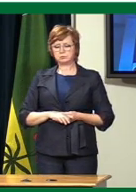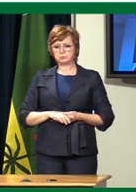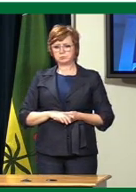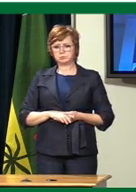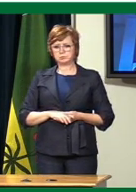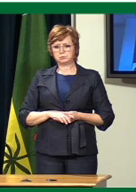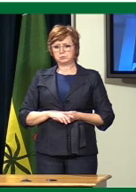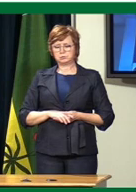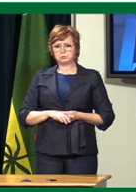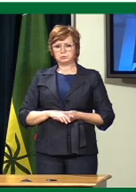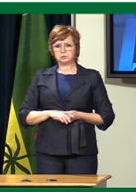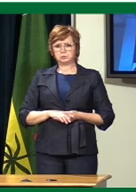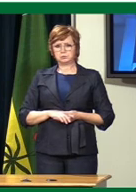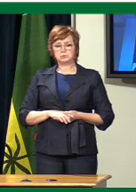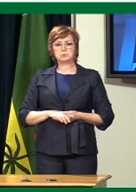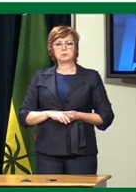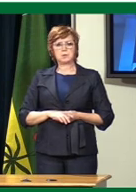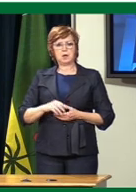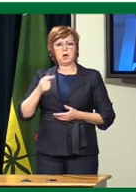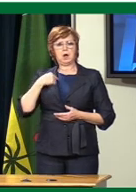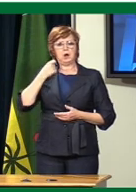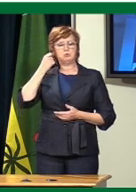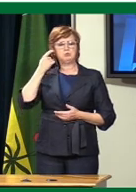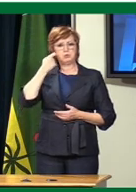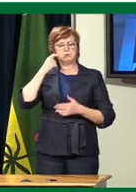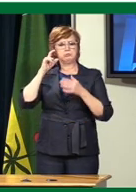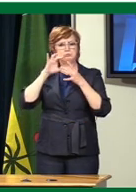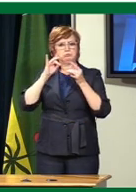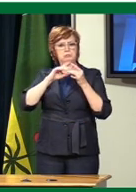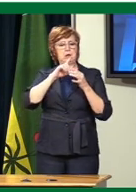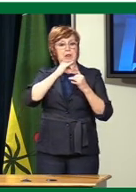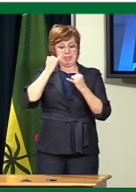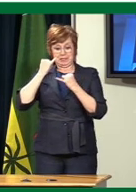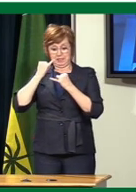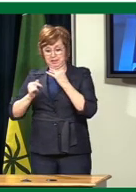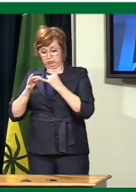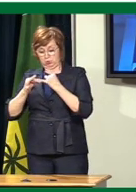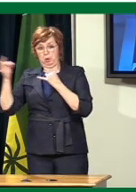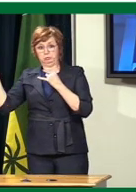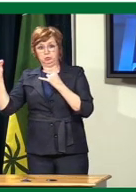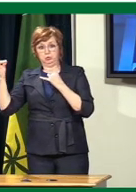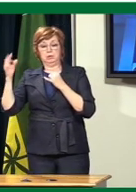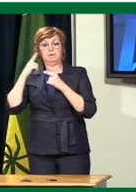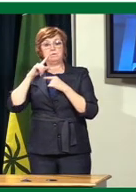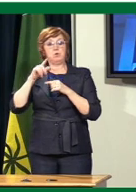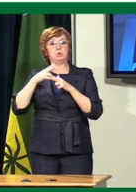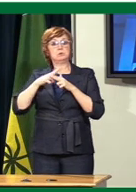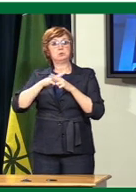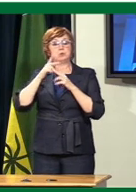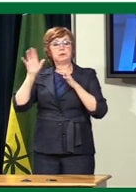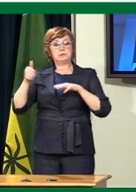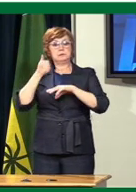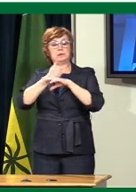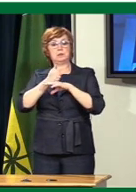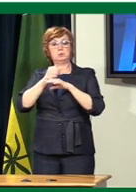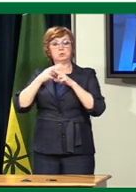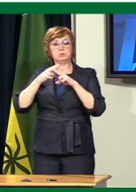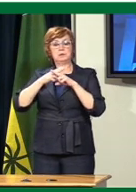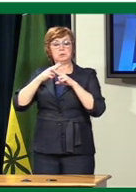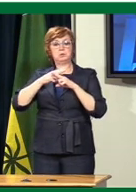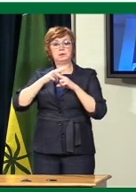it's described as a last case scenario, but is there a firm number or a metric specifically